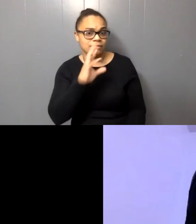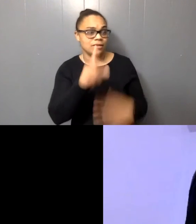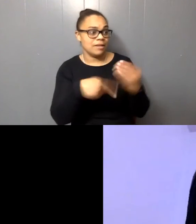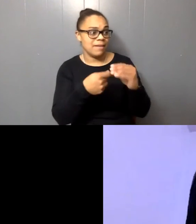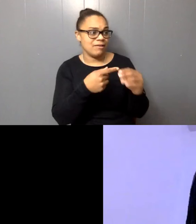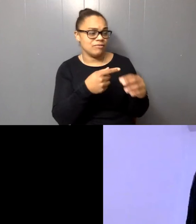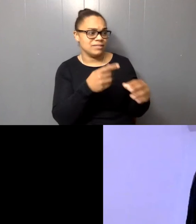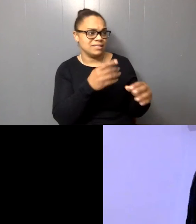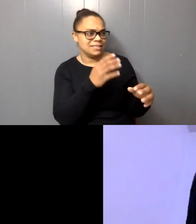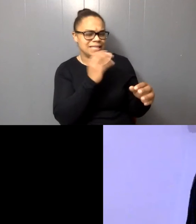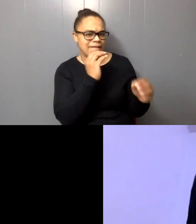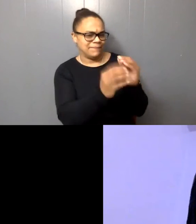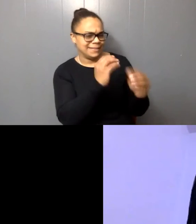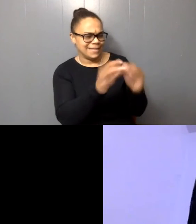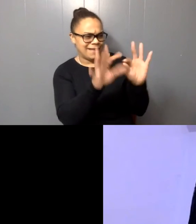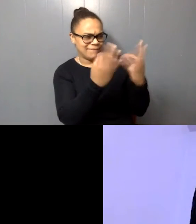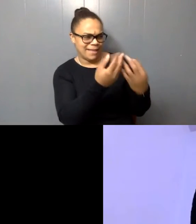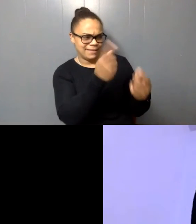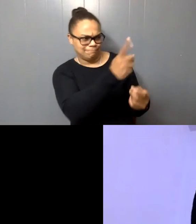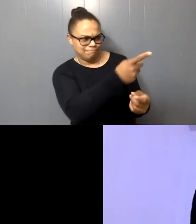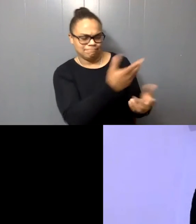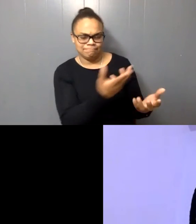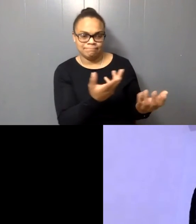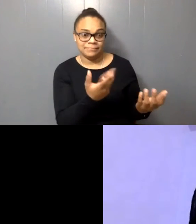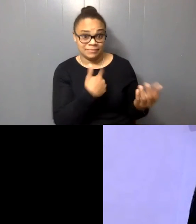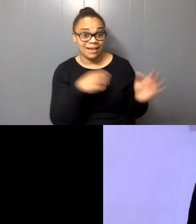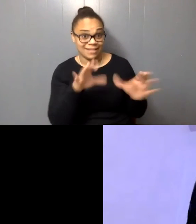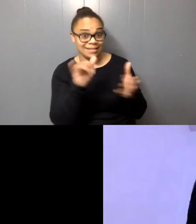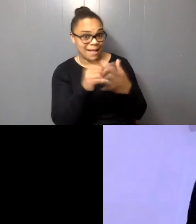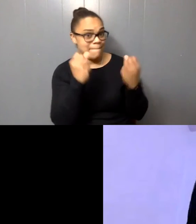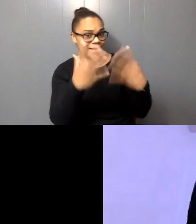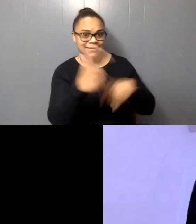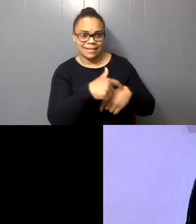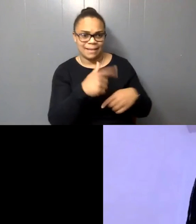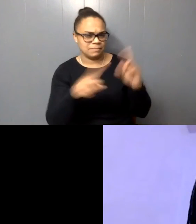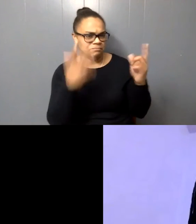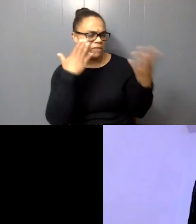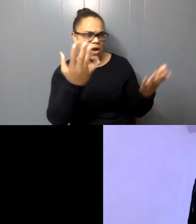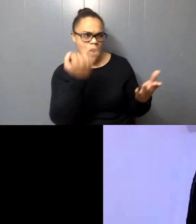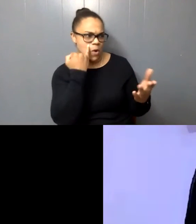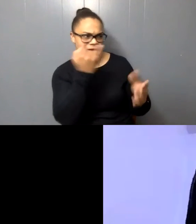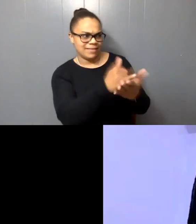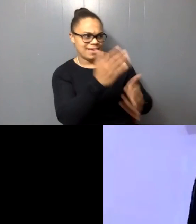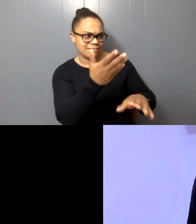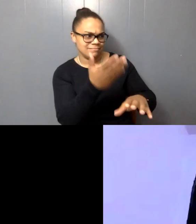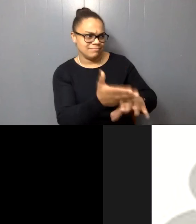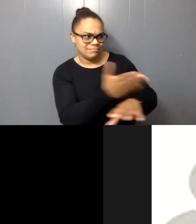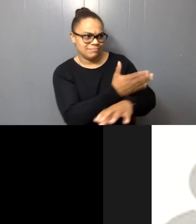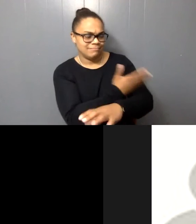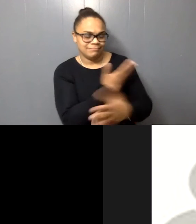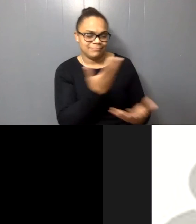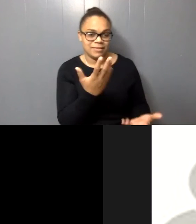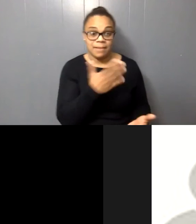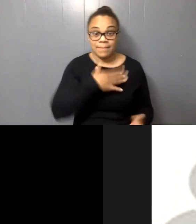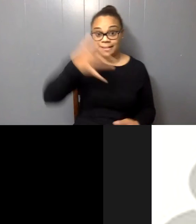members, I have done that like many times. I don't think it's gotten anywhere because my dad's from Jamaica and he comes from a very